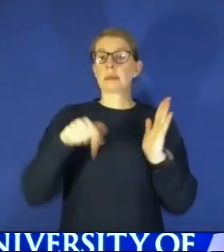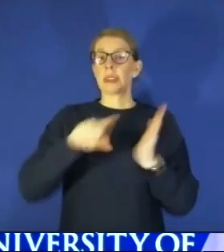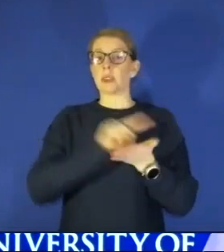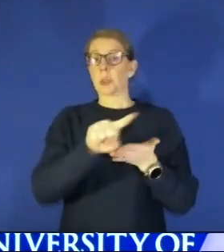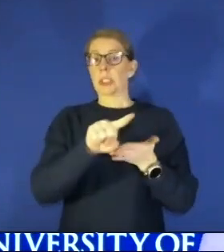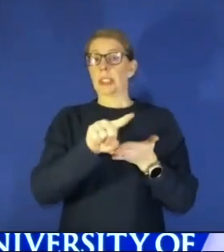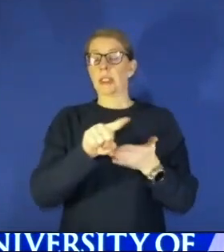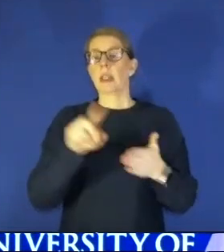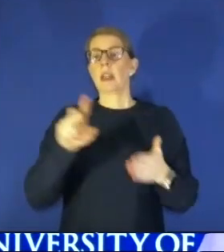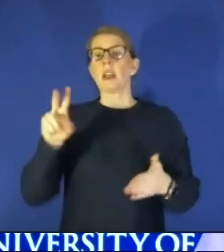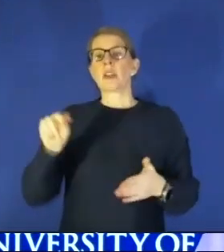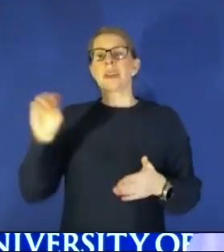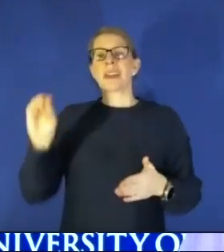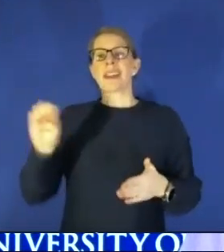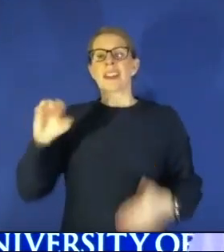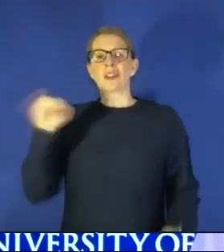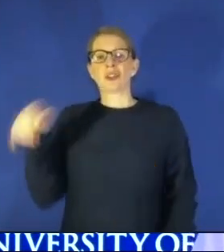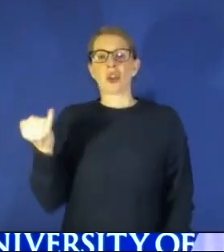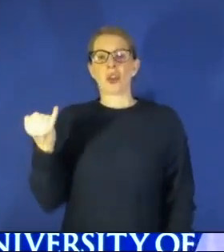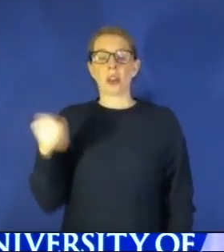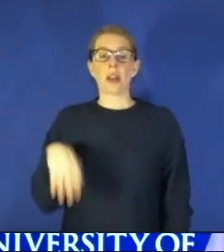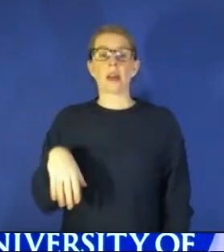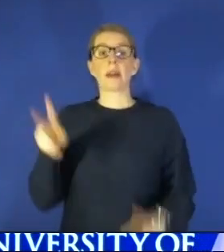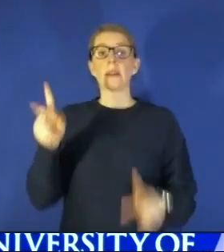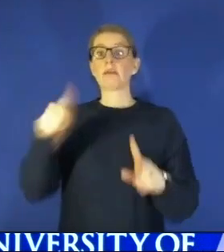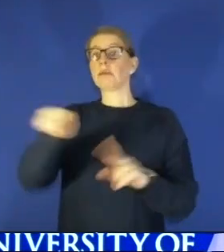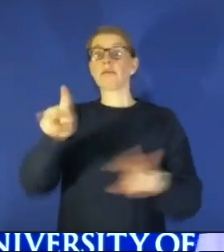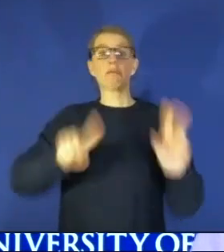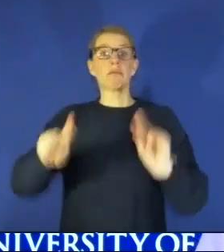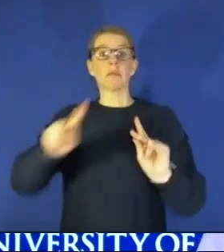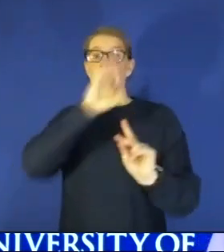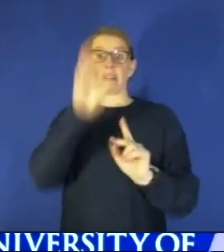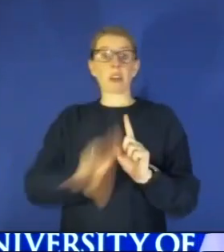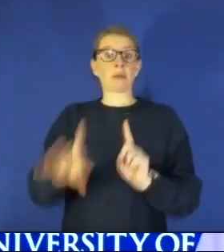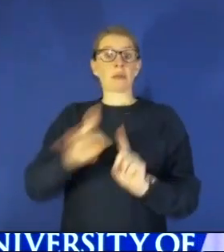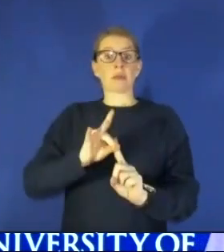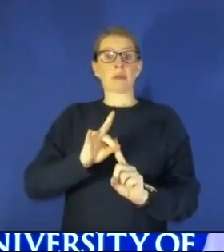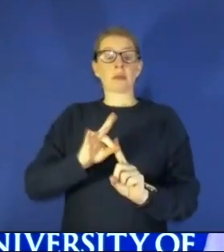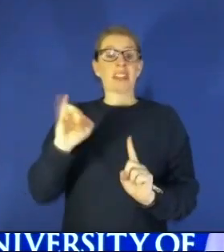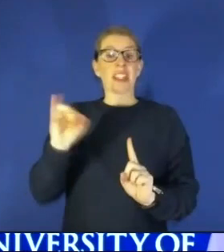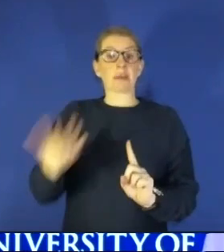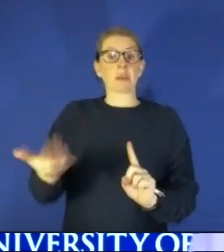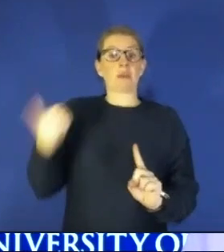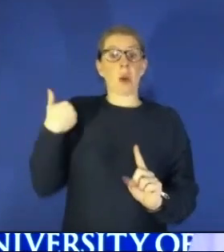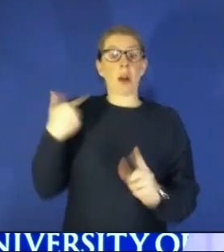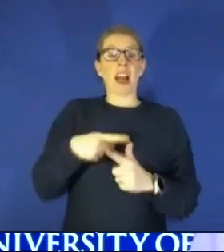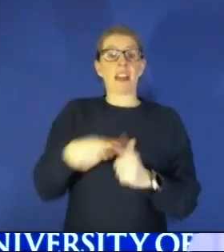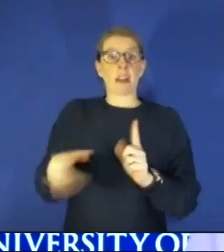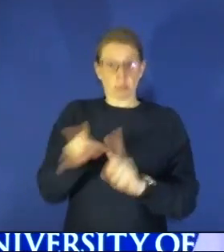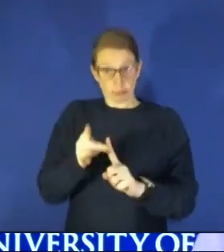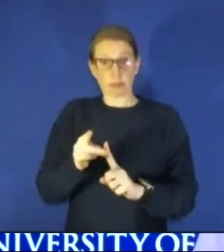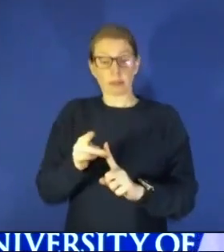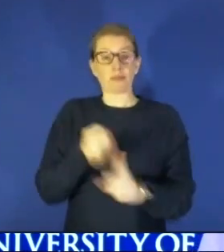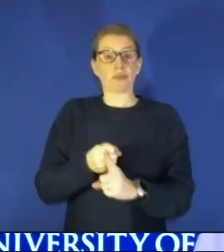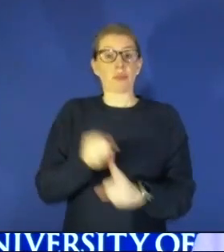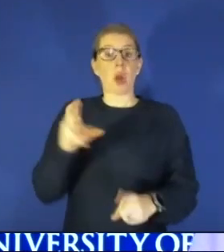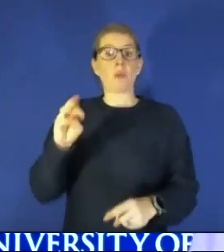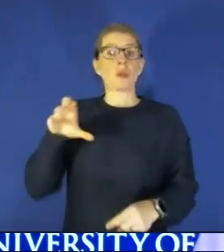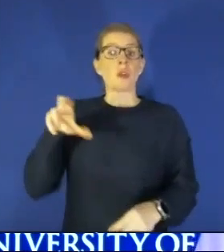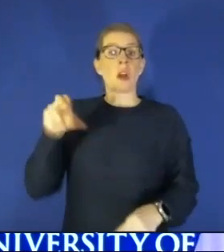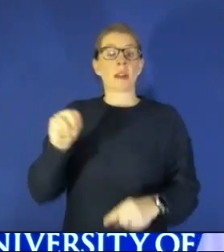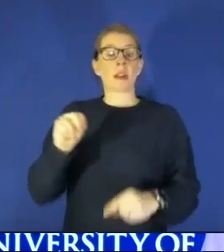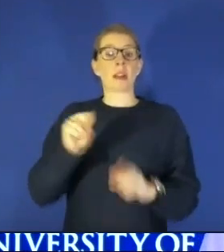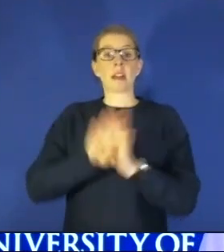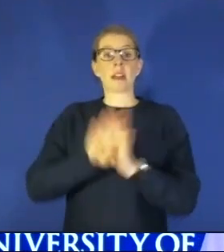that those people that had never been infected before and were infected with Omicron developed antibodies only